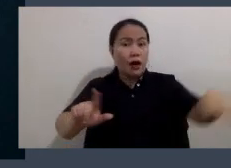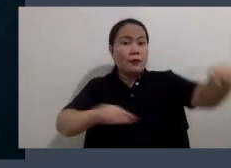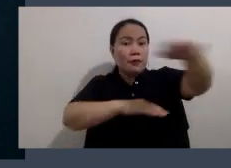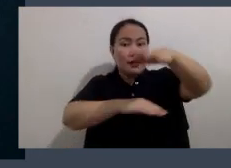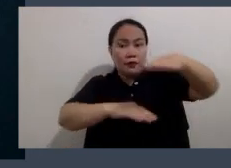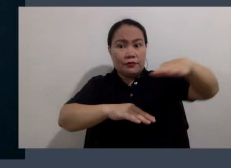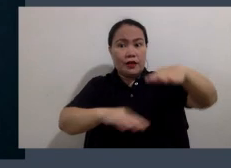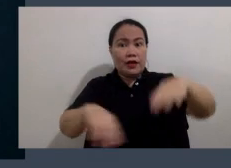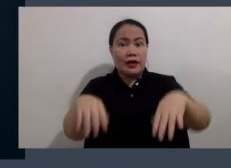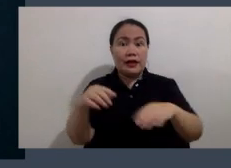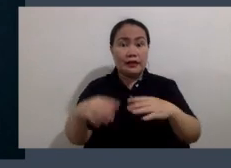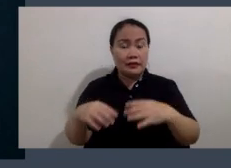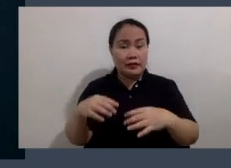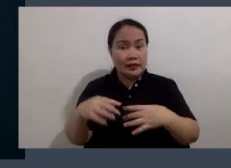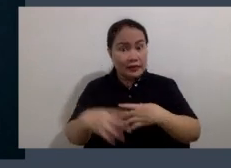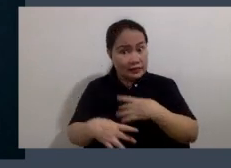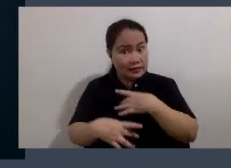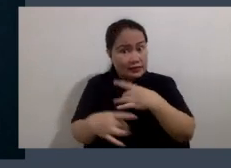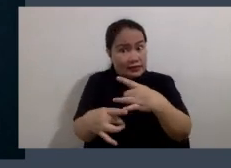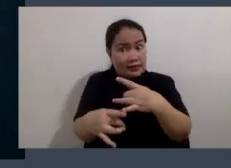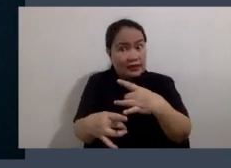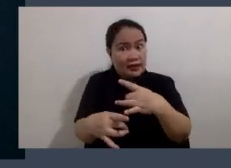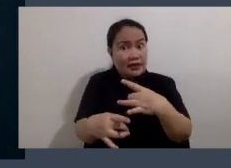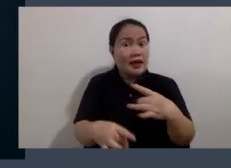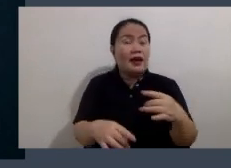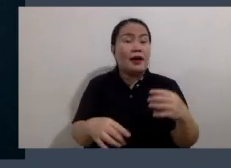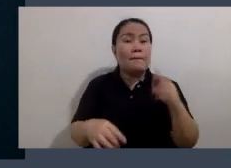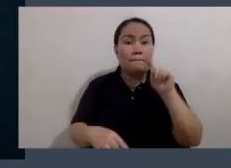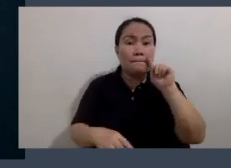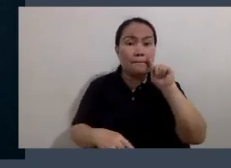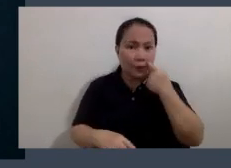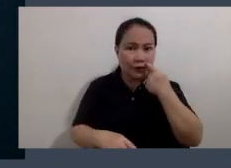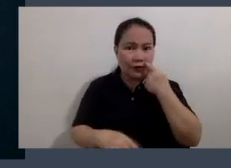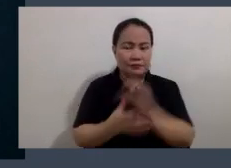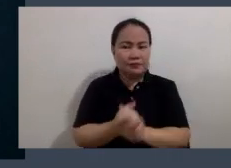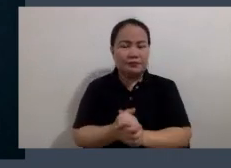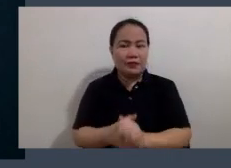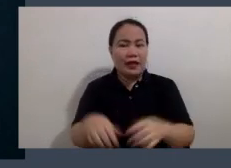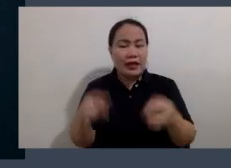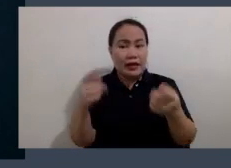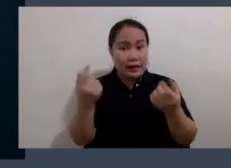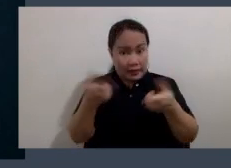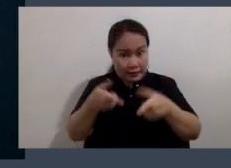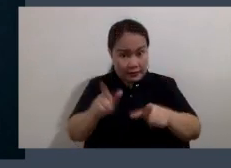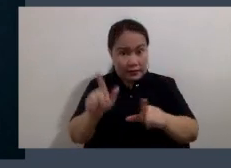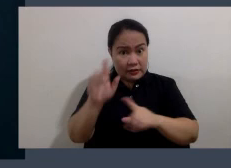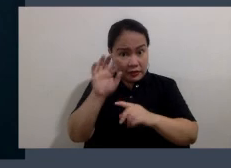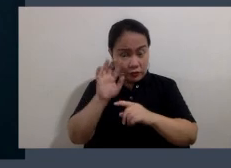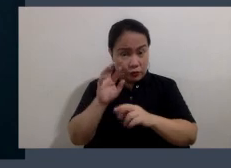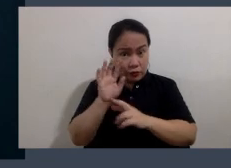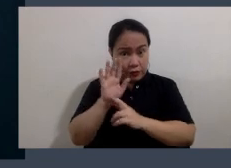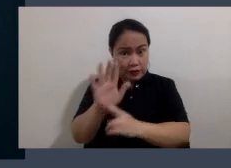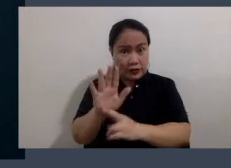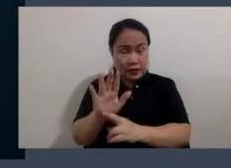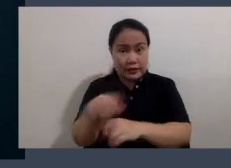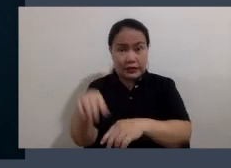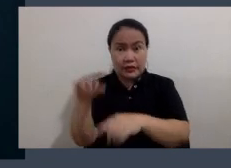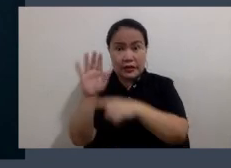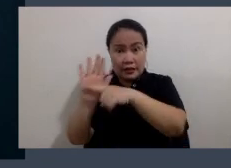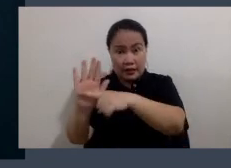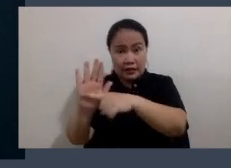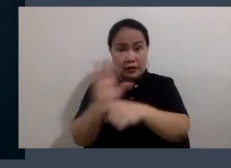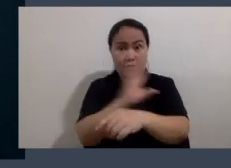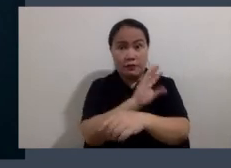boring. Now, so let us try to represent each words as positive or negative. So, cold, that